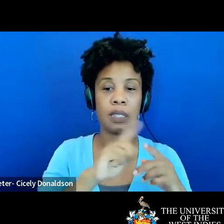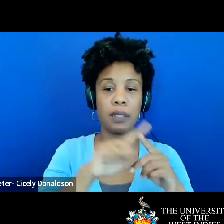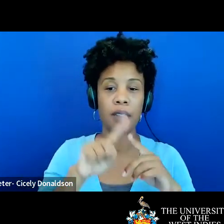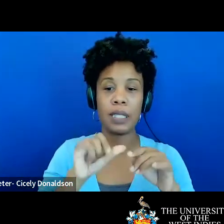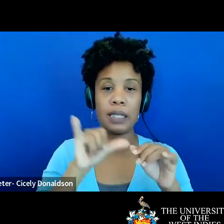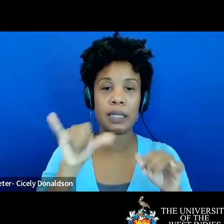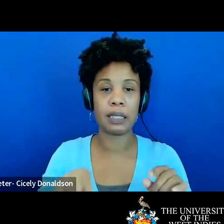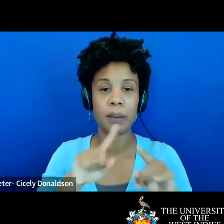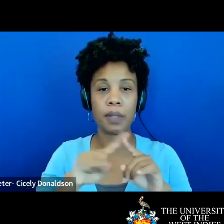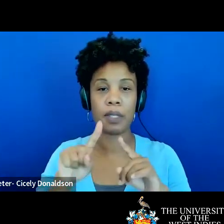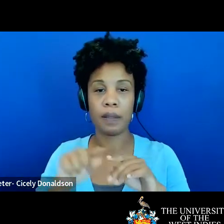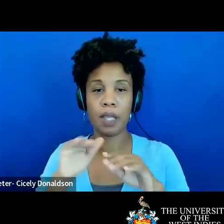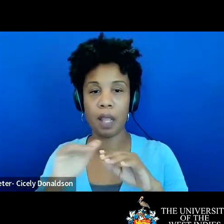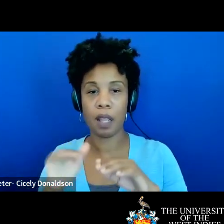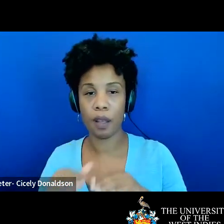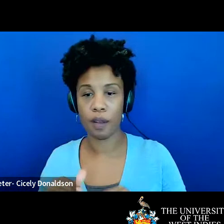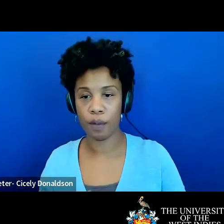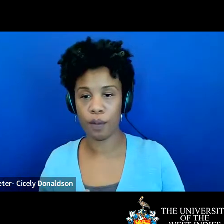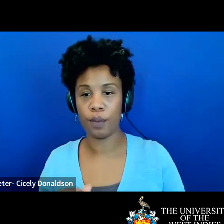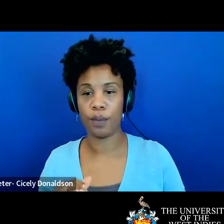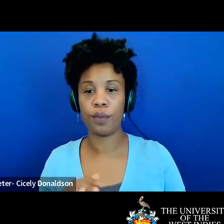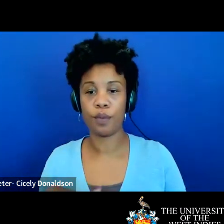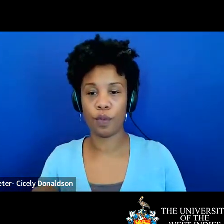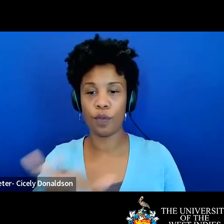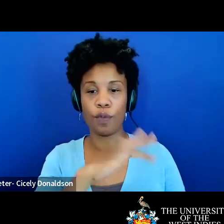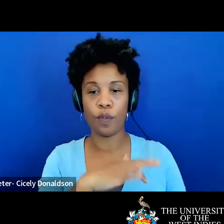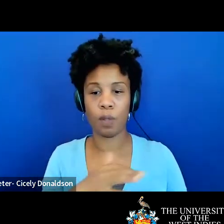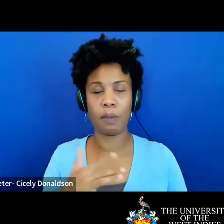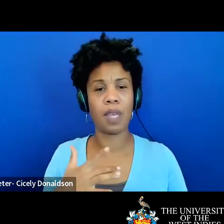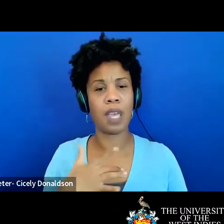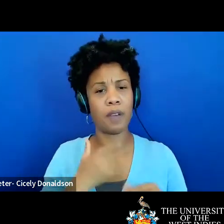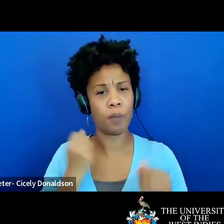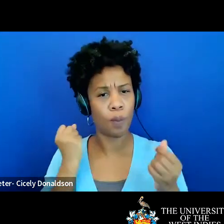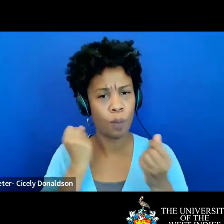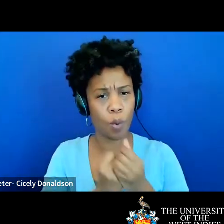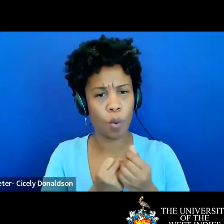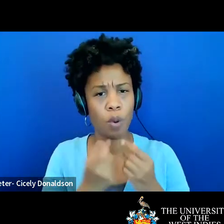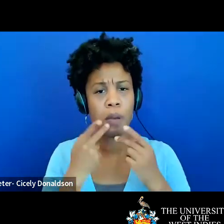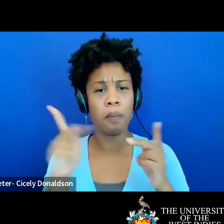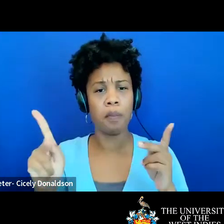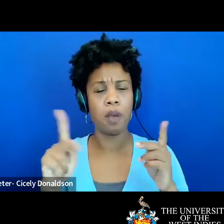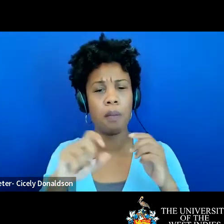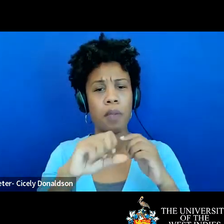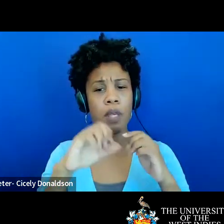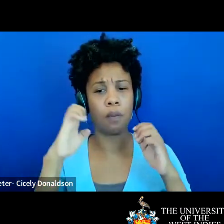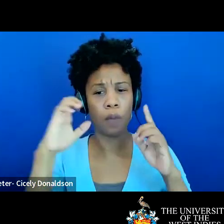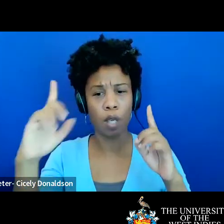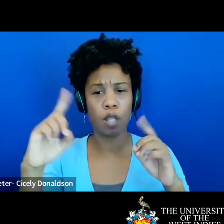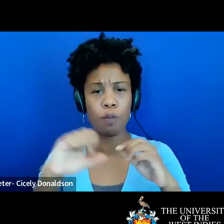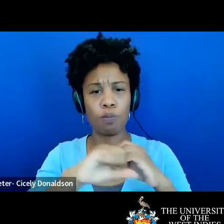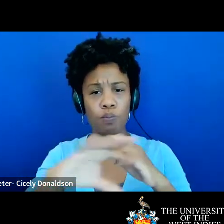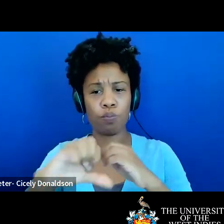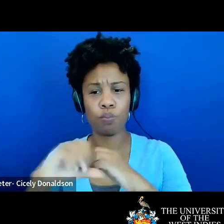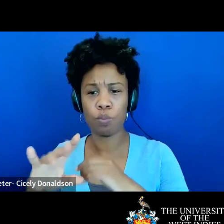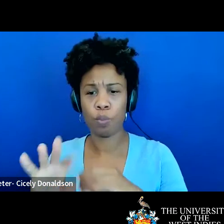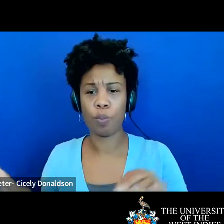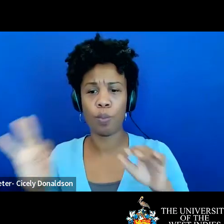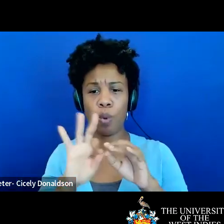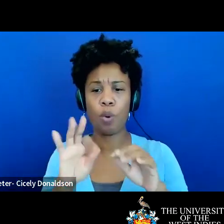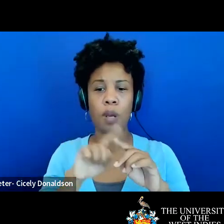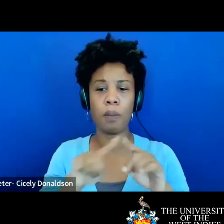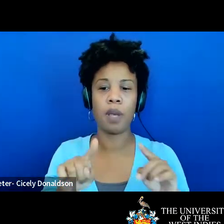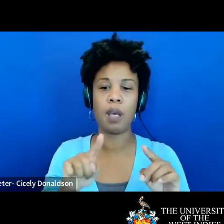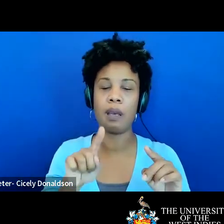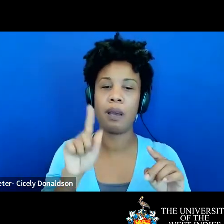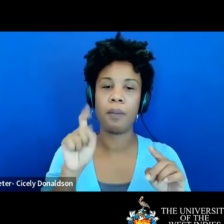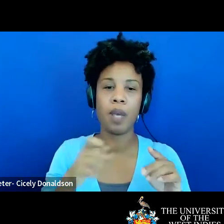sectors, not select groups such as medical personnel. So thank you for that